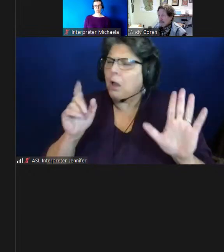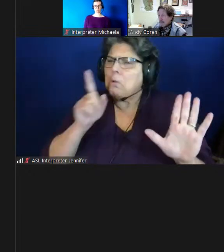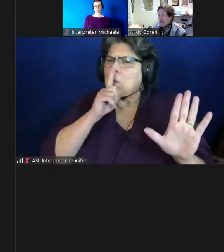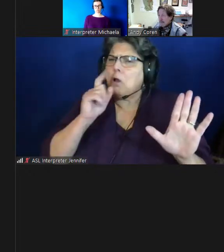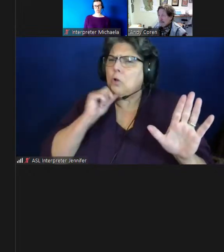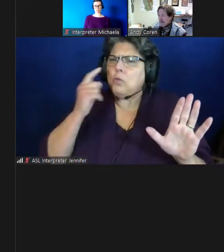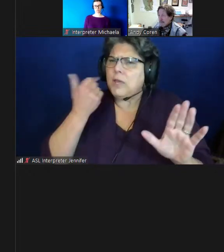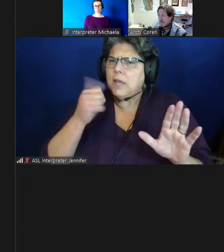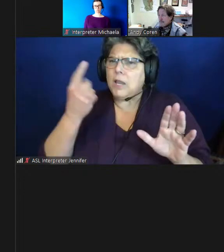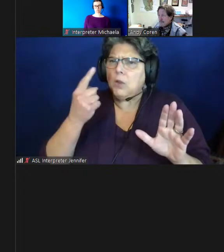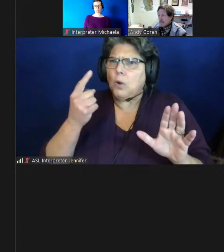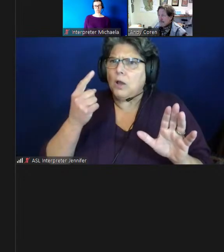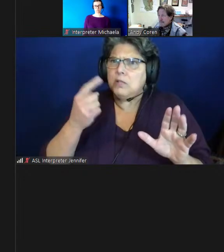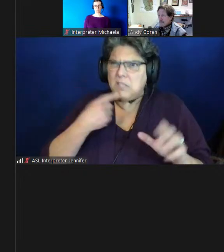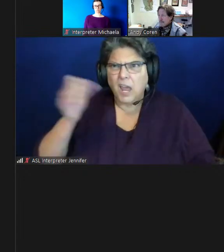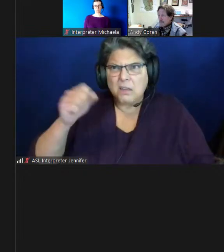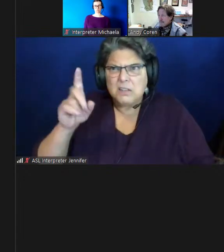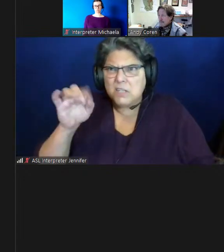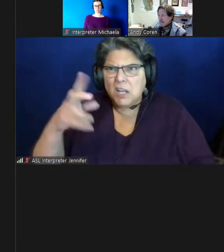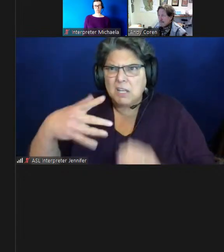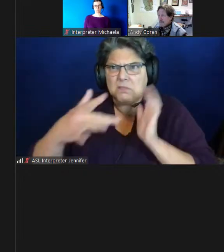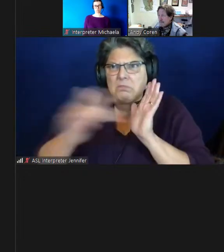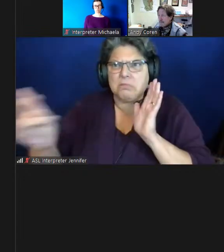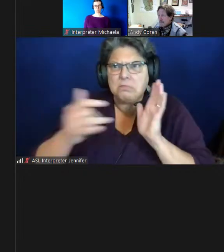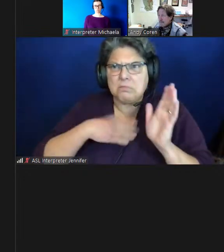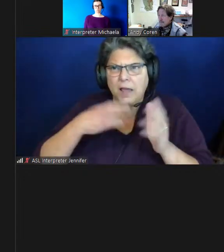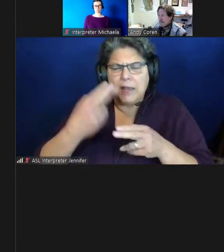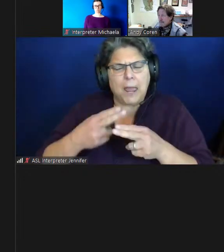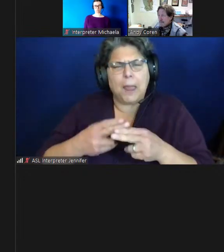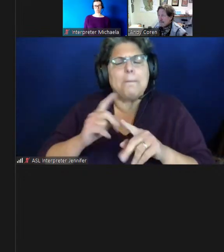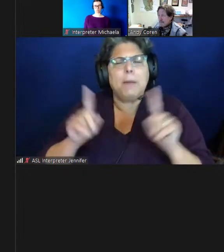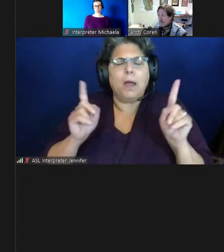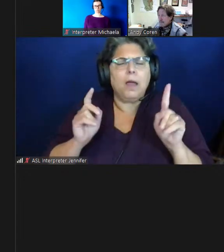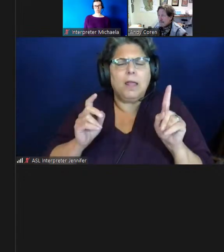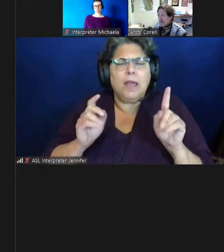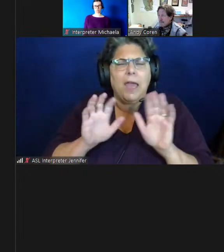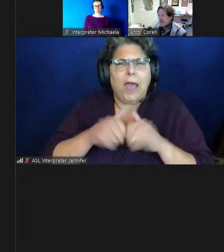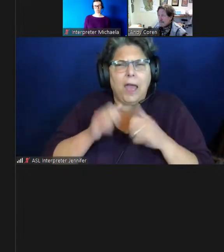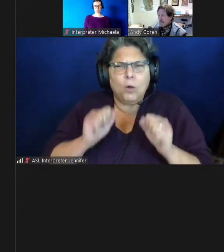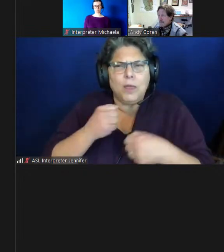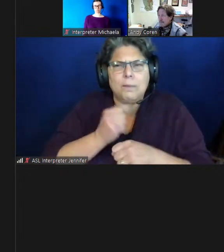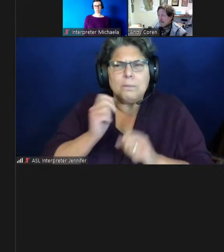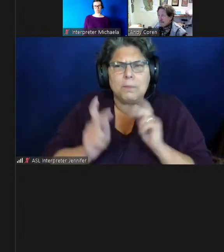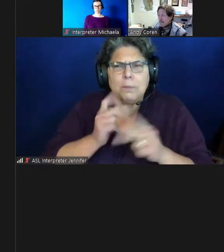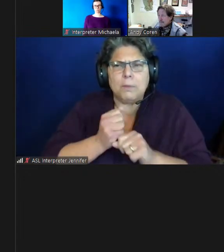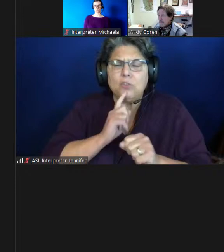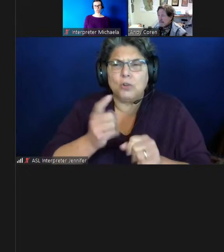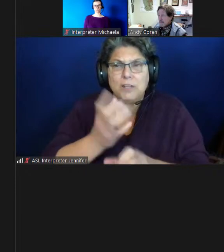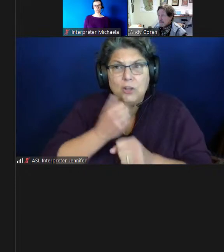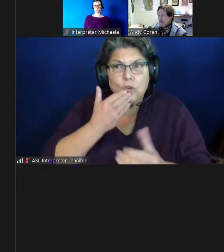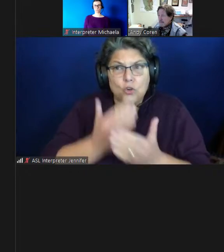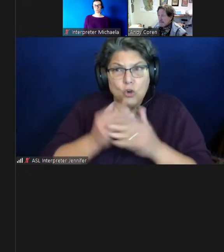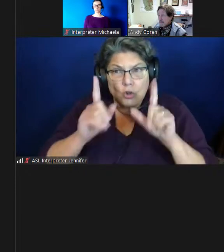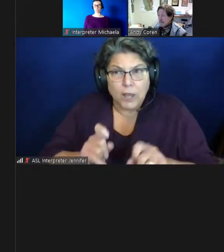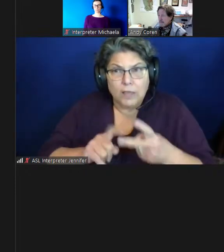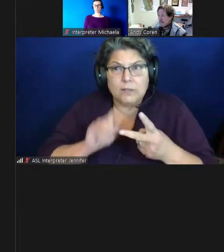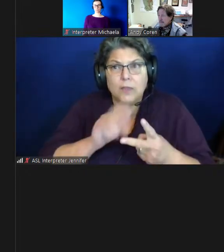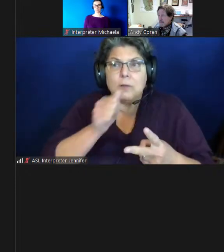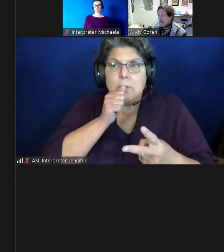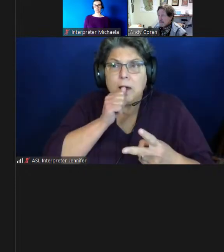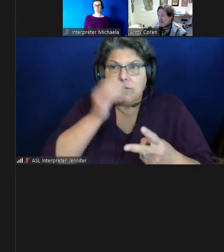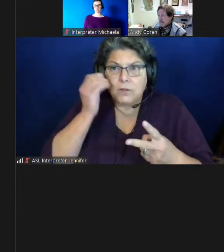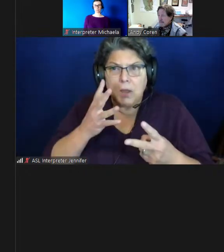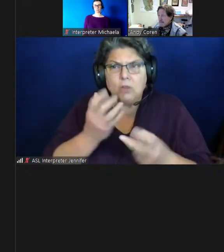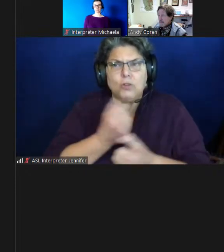I'm just wondering how people can make sure that they're getting a valid test, that their personal information is safe,